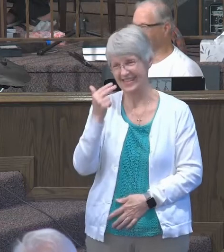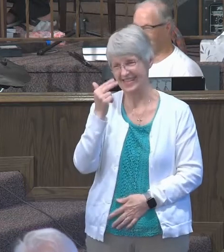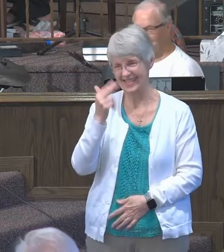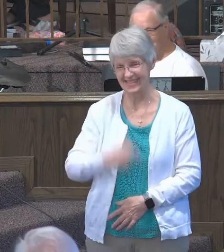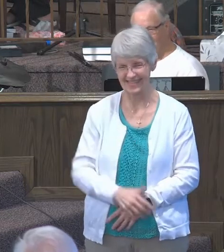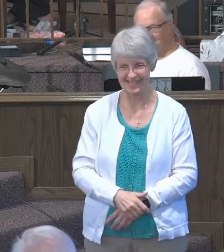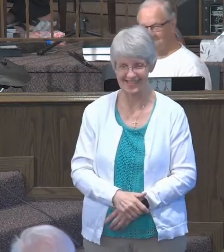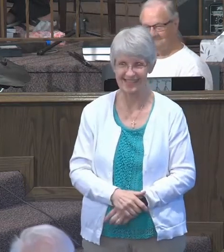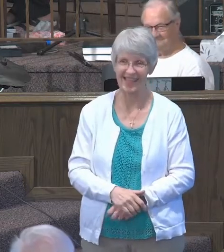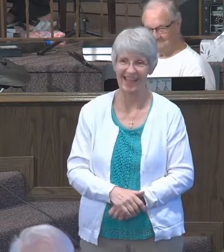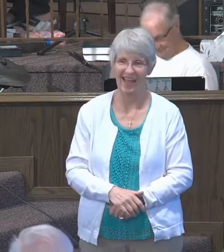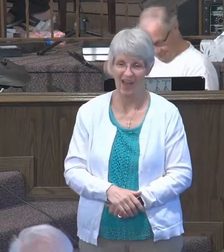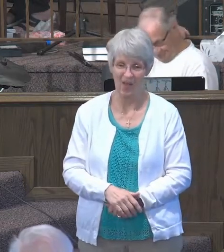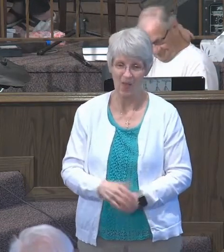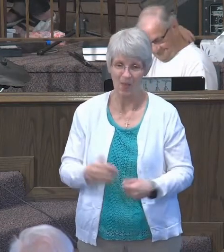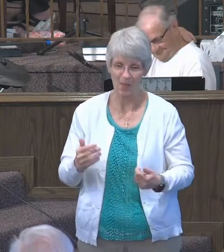When Rob's not here, okay?